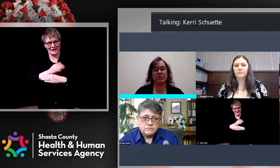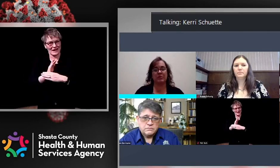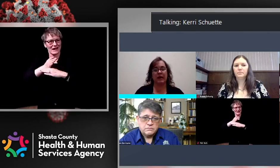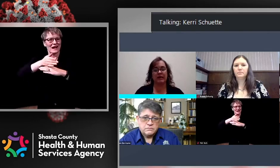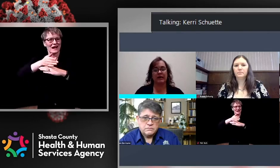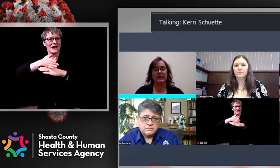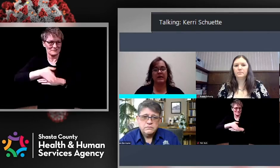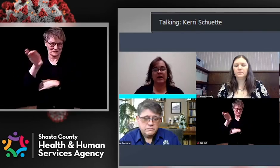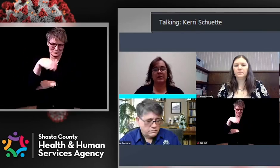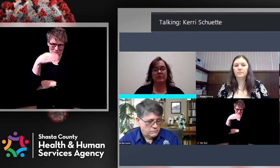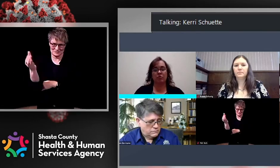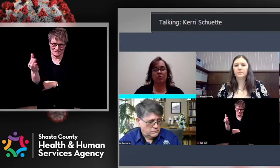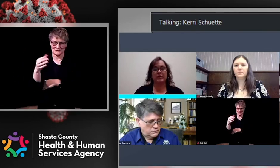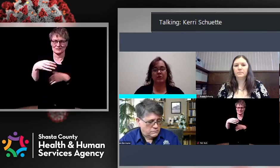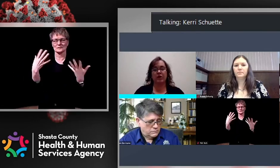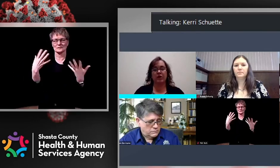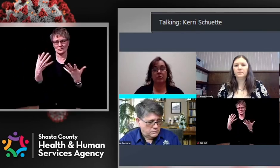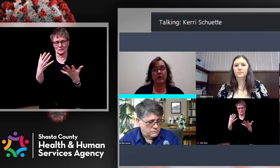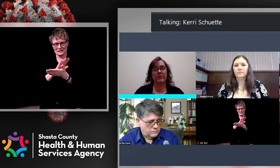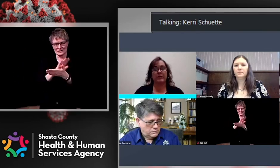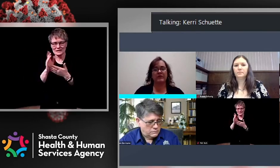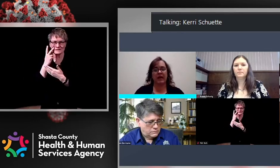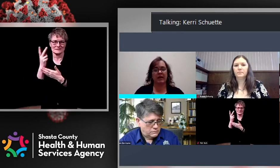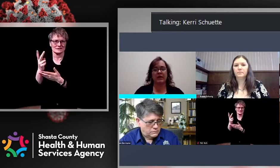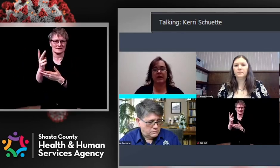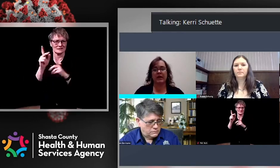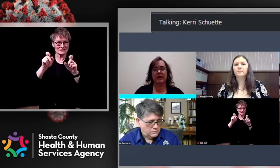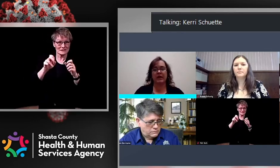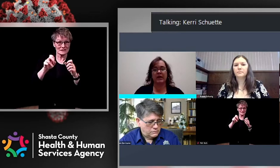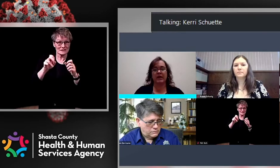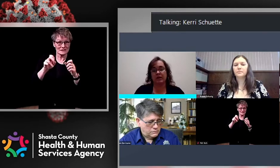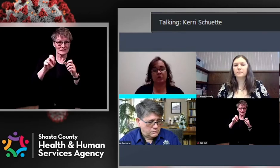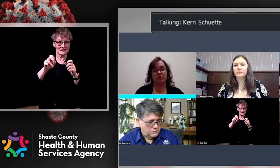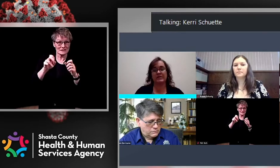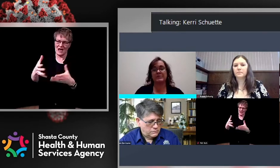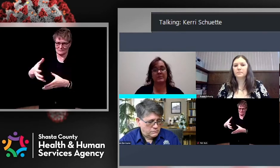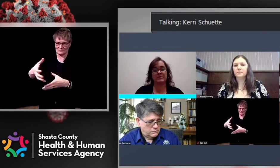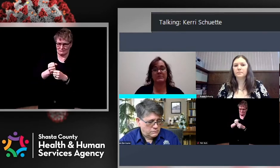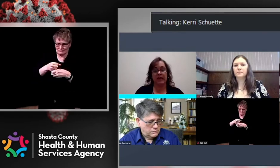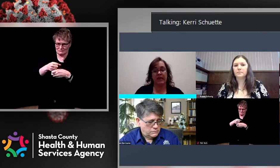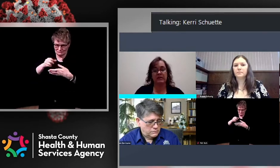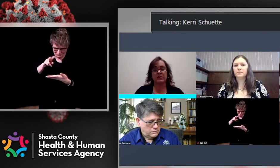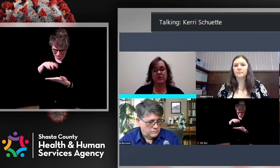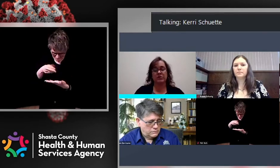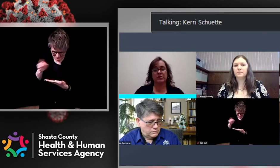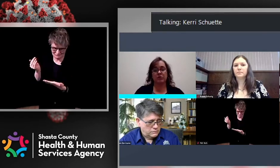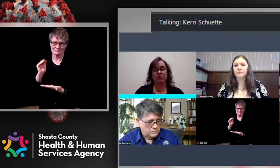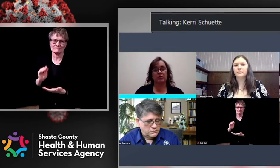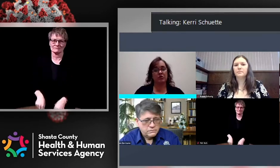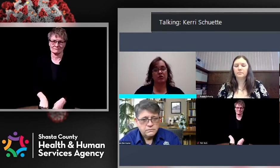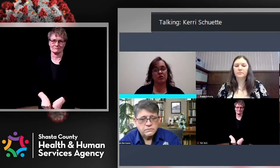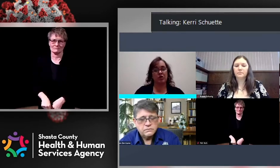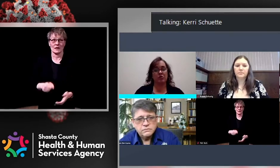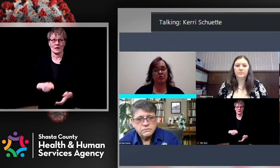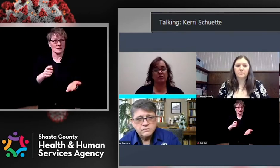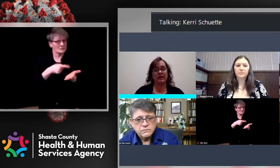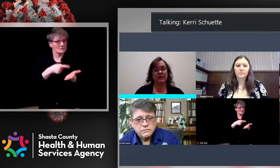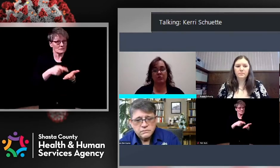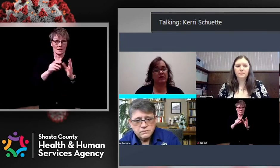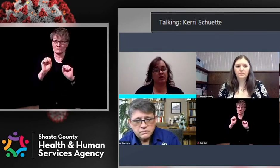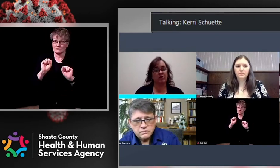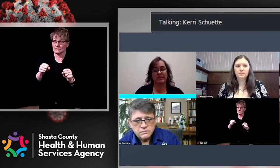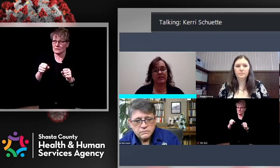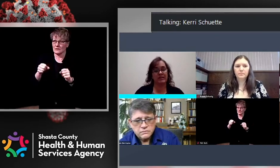those test results are coming back within a quick amount of time. And appointments are available sometimes same day. So you could